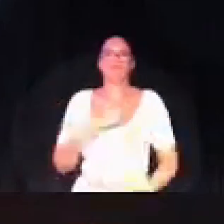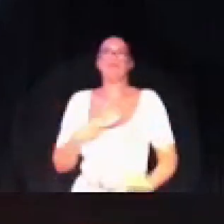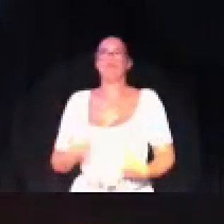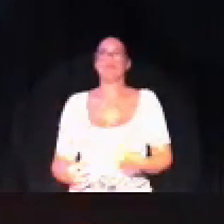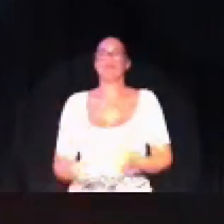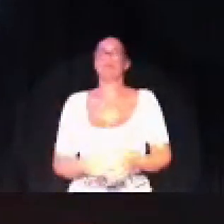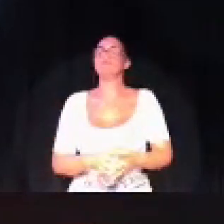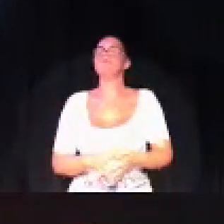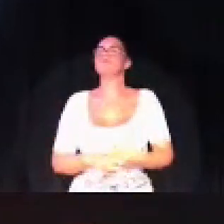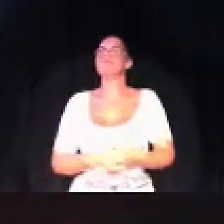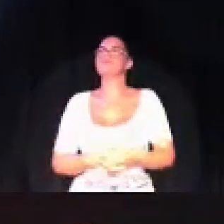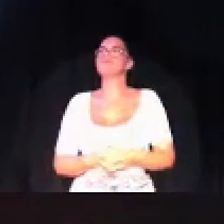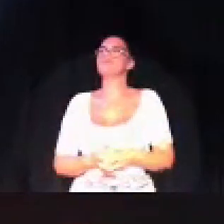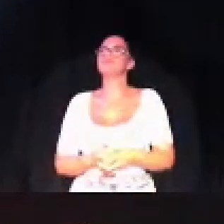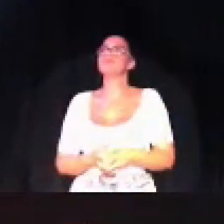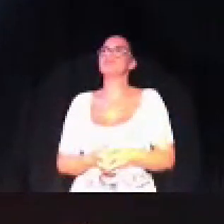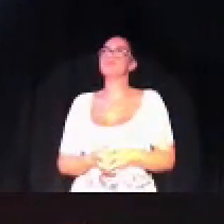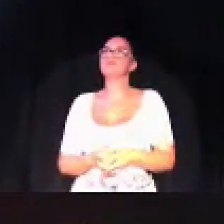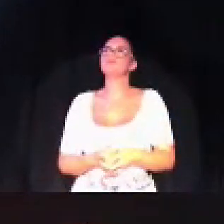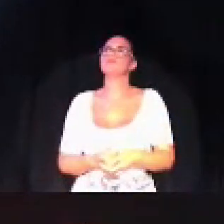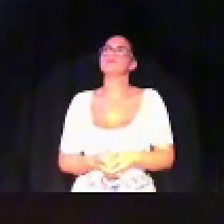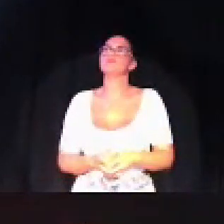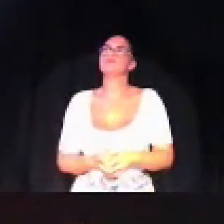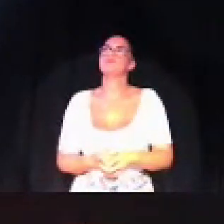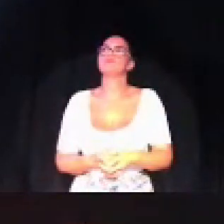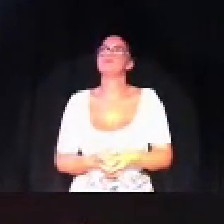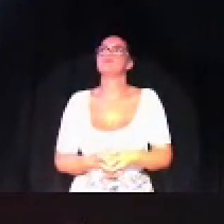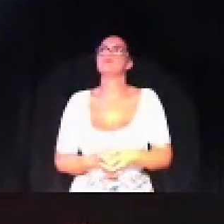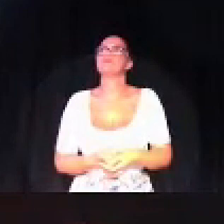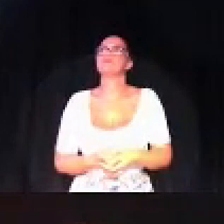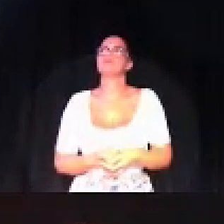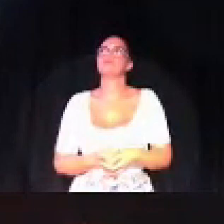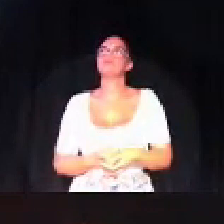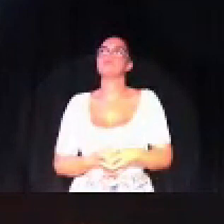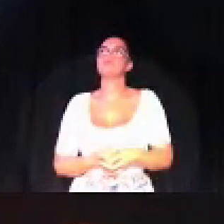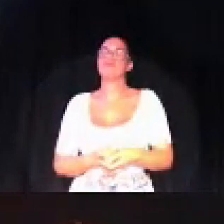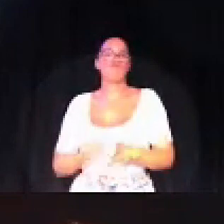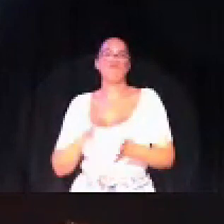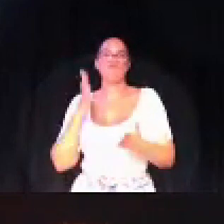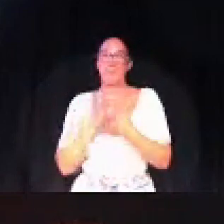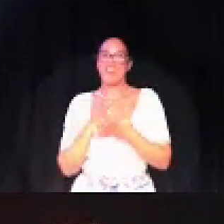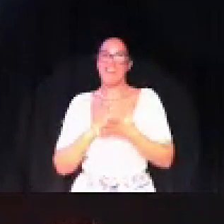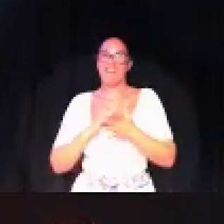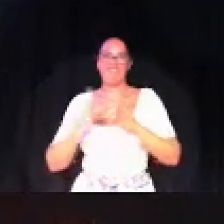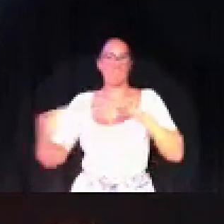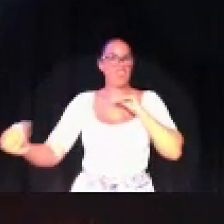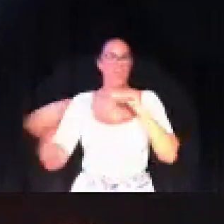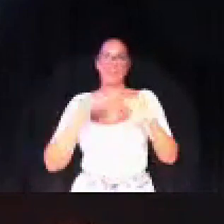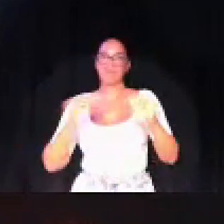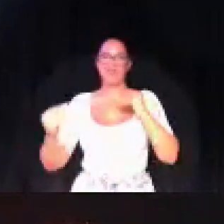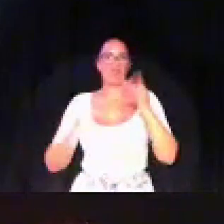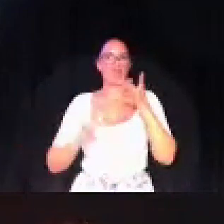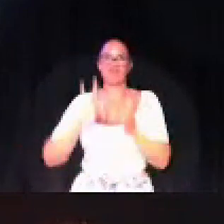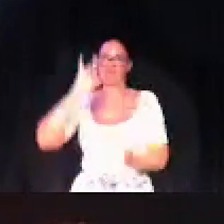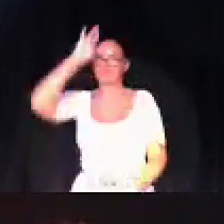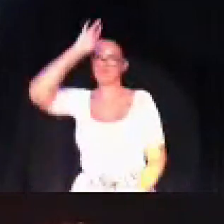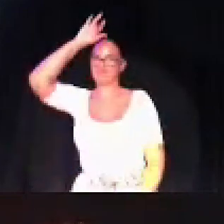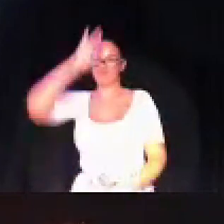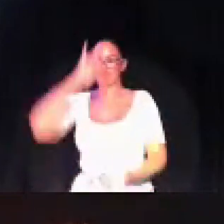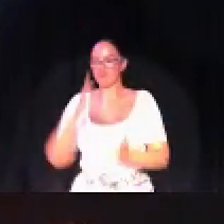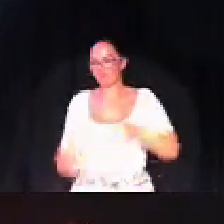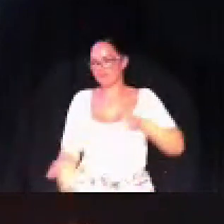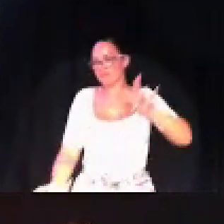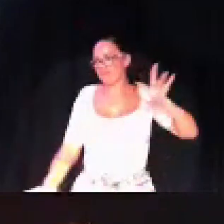but I think they could be applied in lots of different ways, just because they could be, it's just so flexible as to how they're housed and